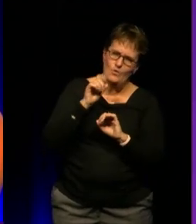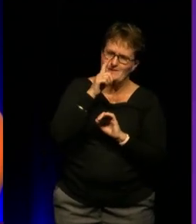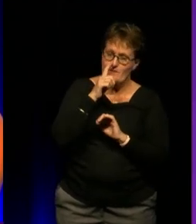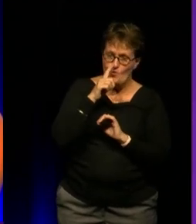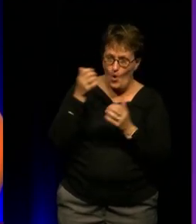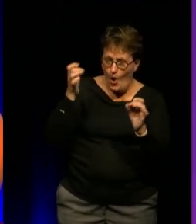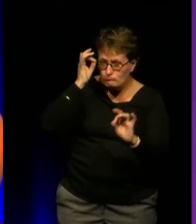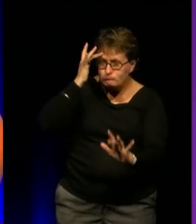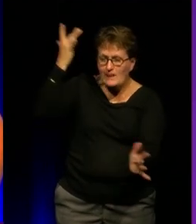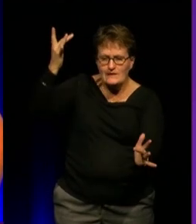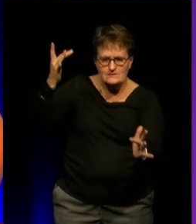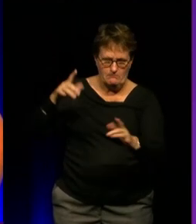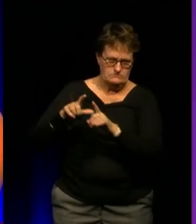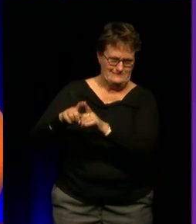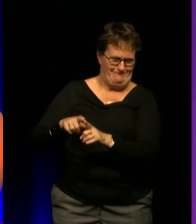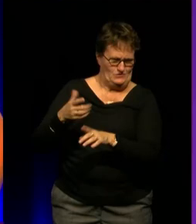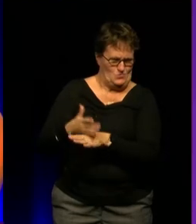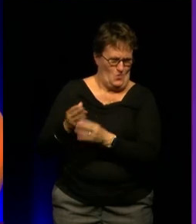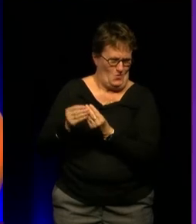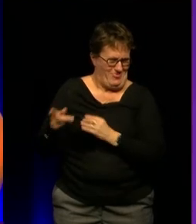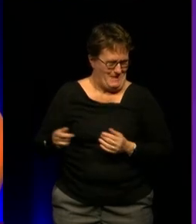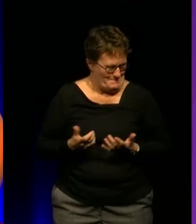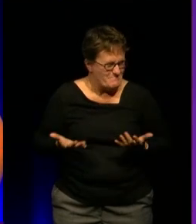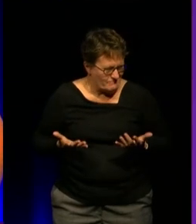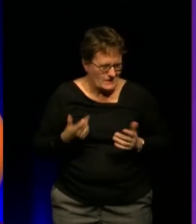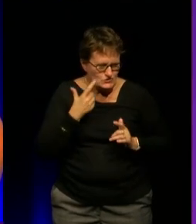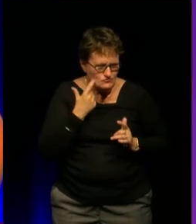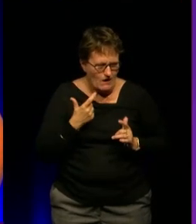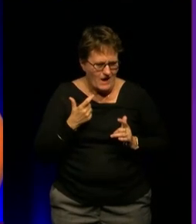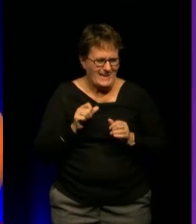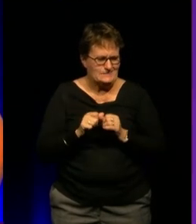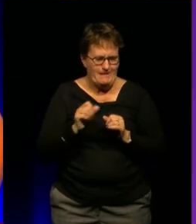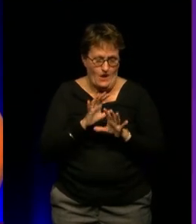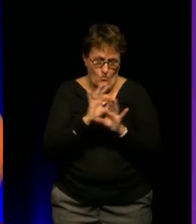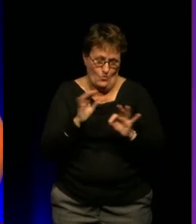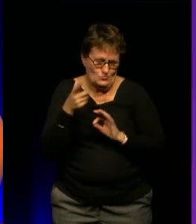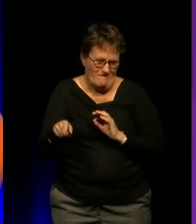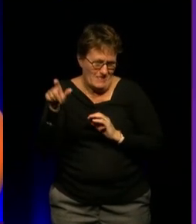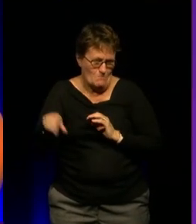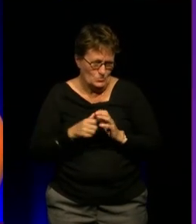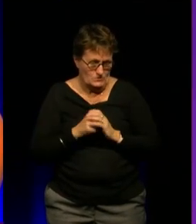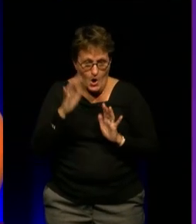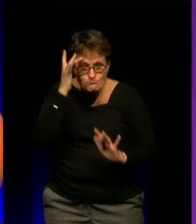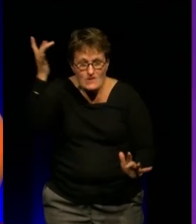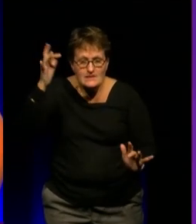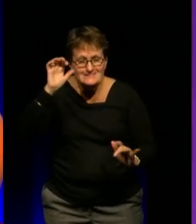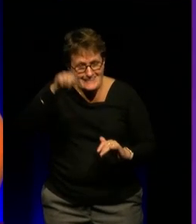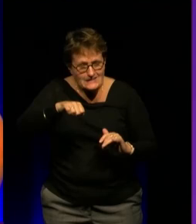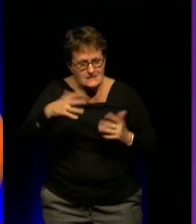brilliant but incredibly difficult because it becomes quite disruptive for teams. It's almost better not having a brilliant person. Mm-hmm.